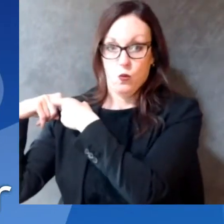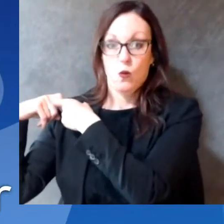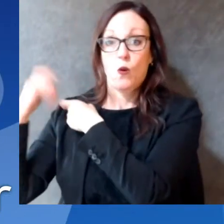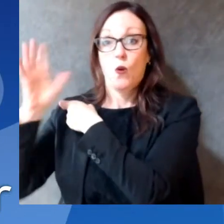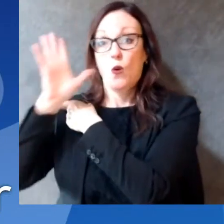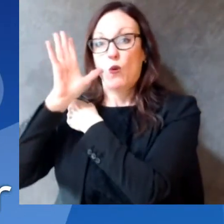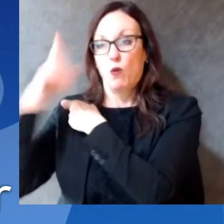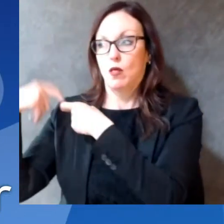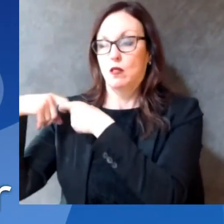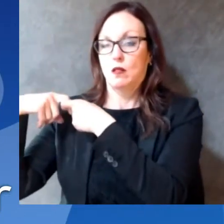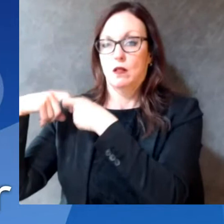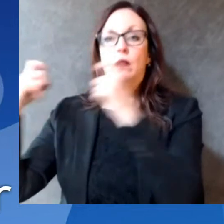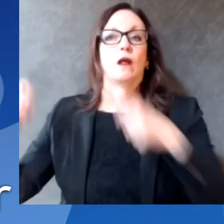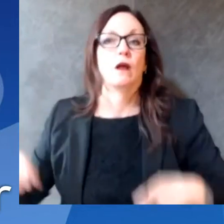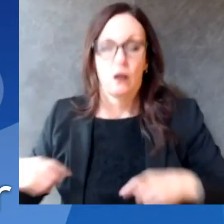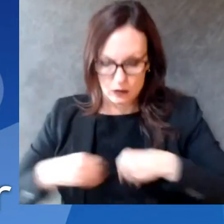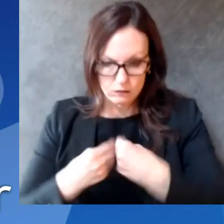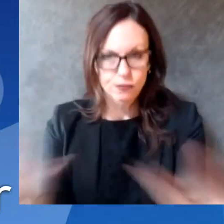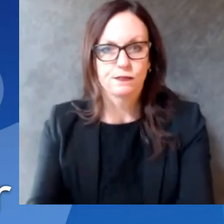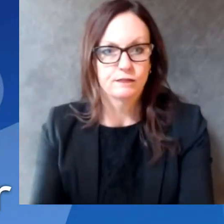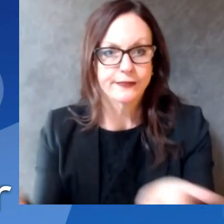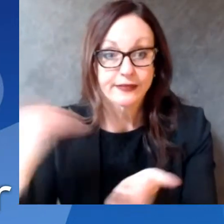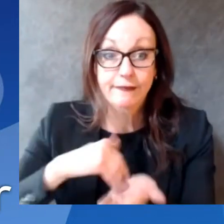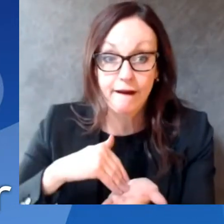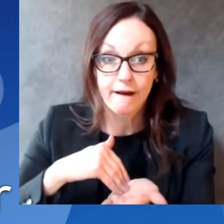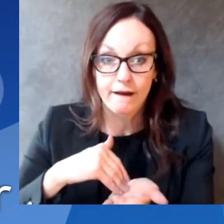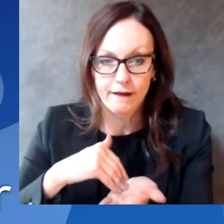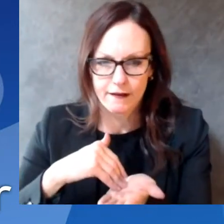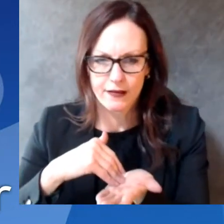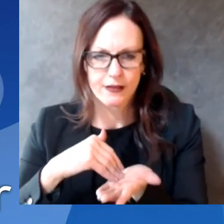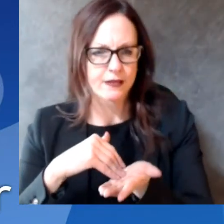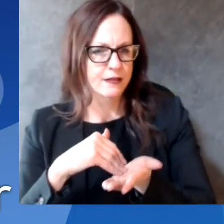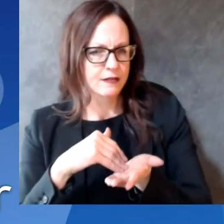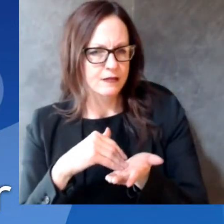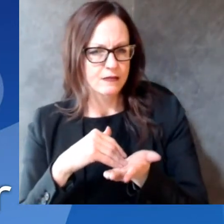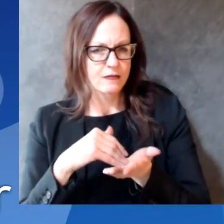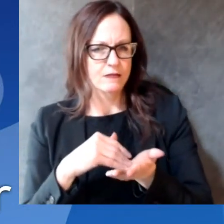hesitancy among the public in taking it? Thank you.